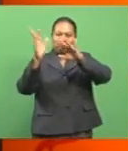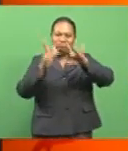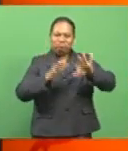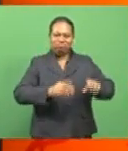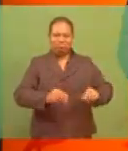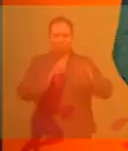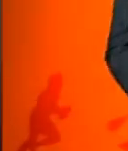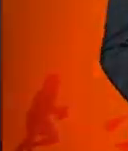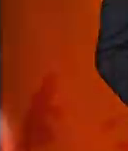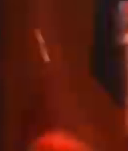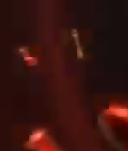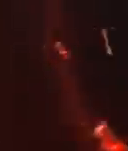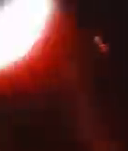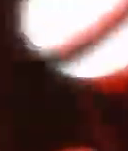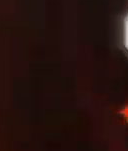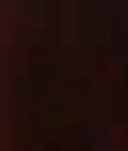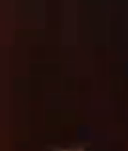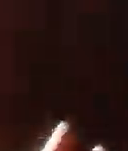break.